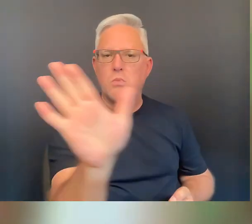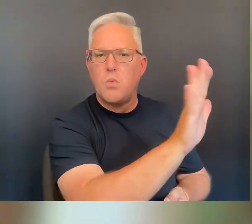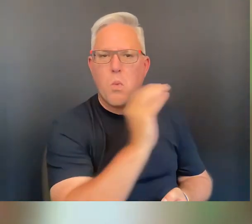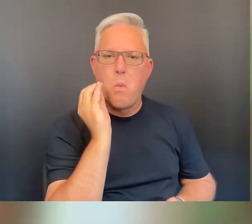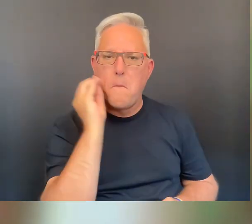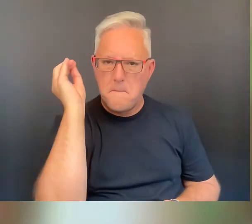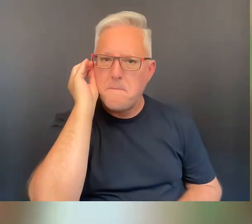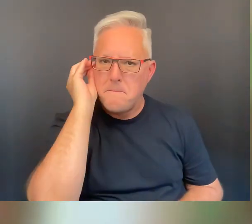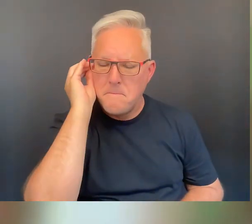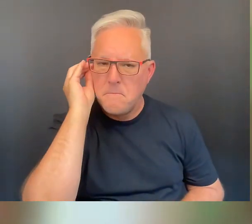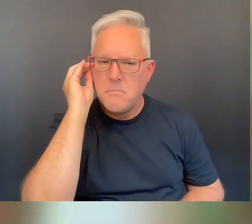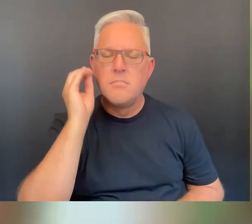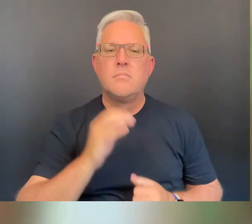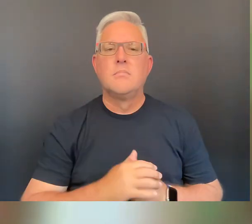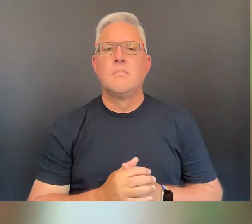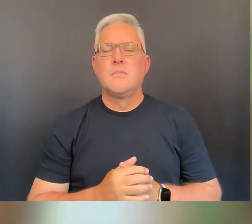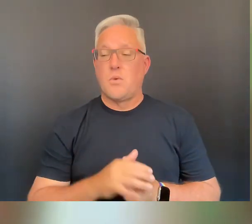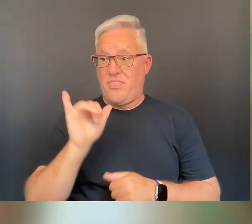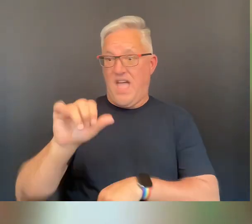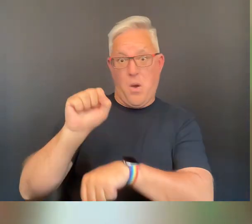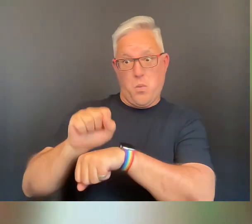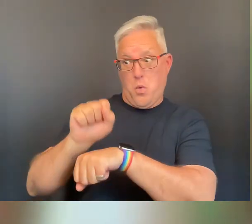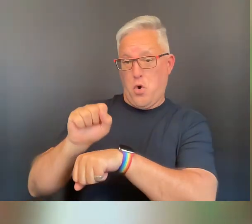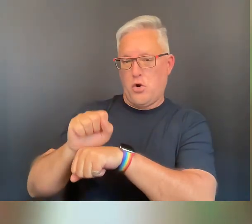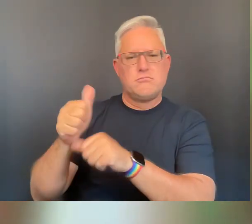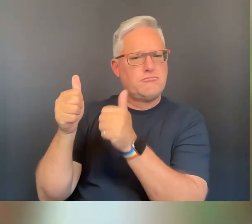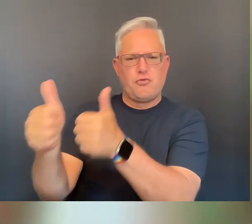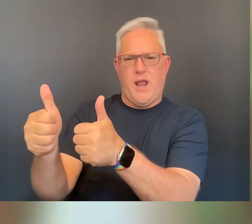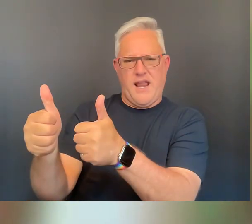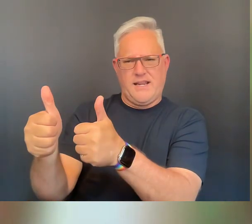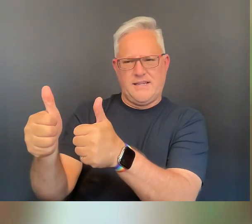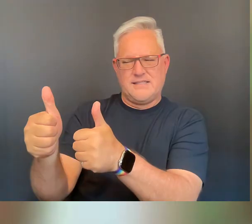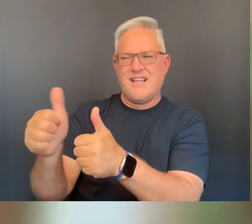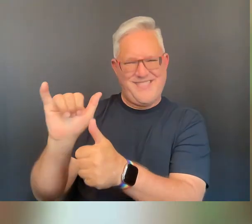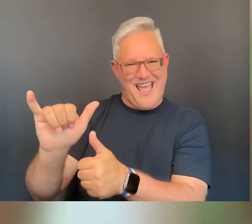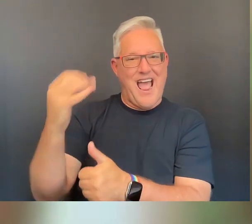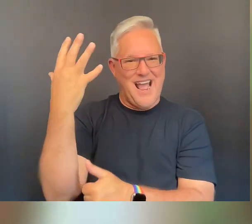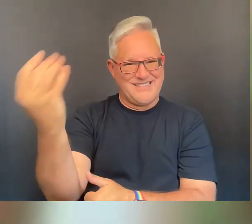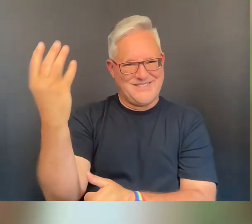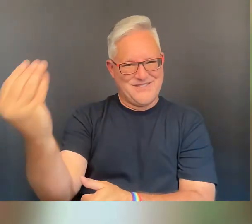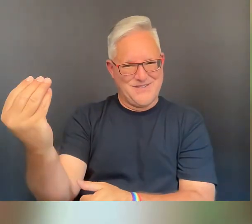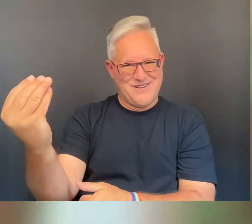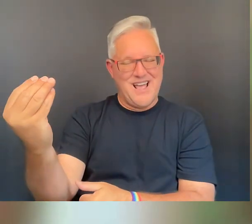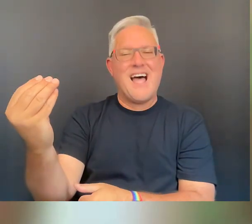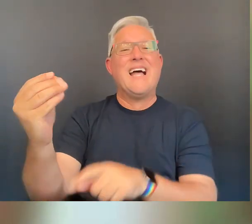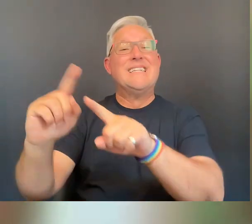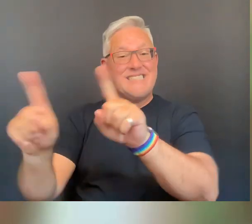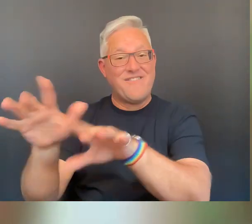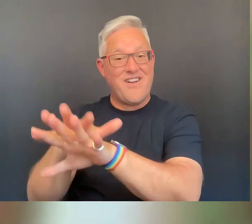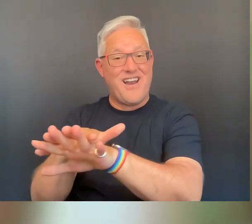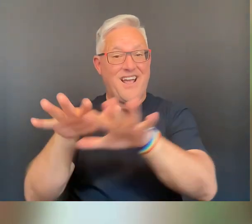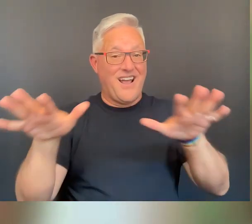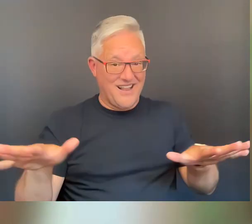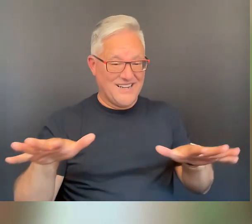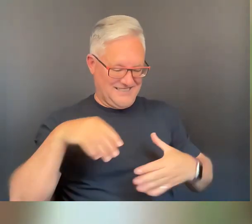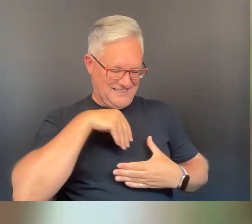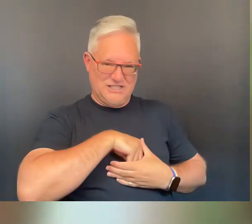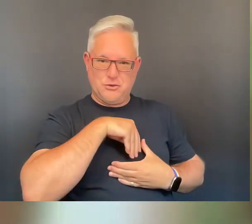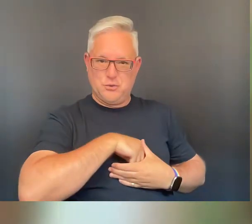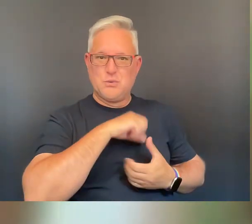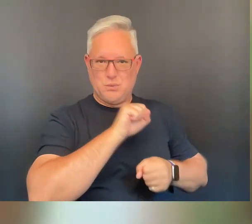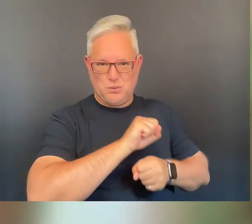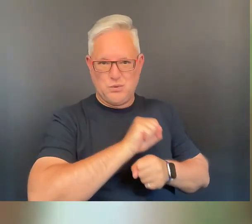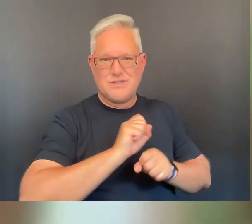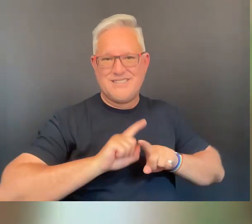homes. So all of that work is great, but it's different from doing the internal work, right?